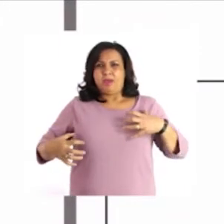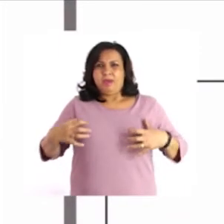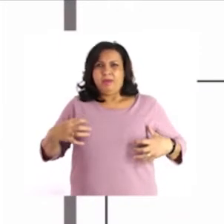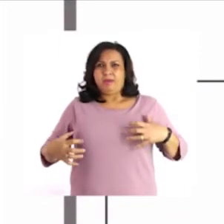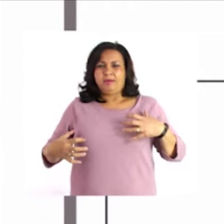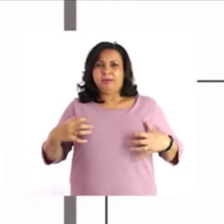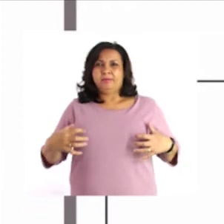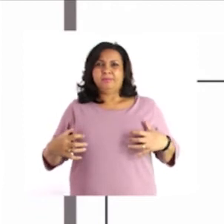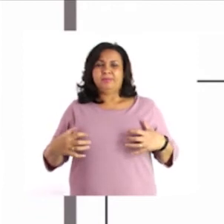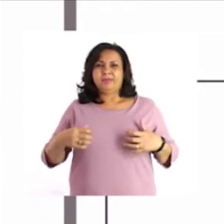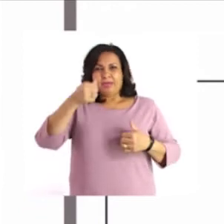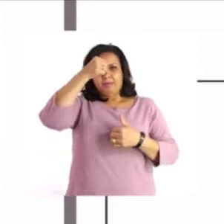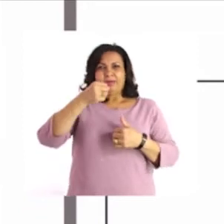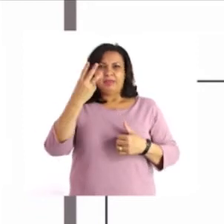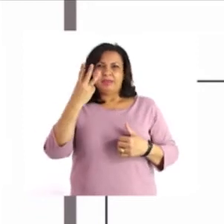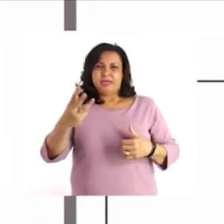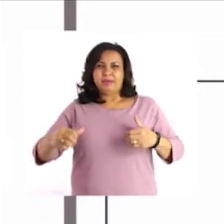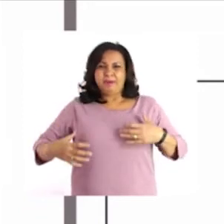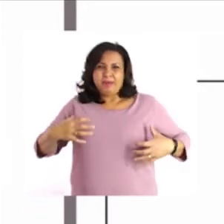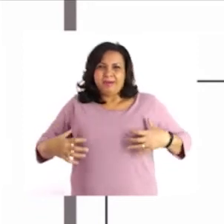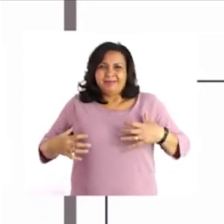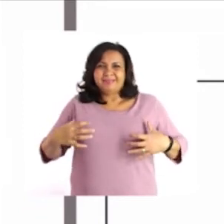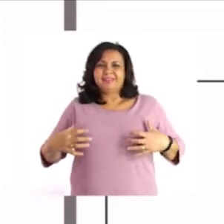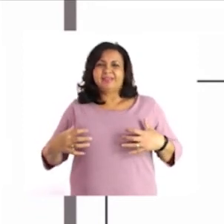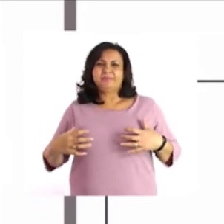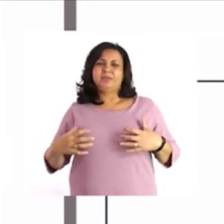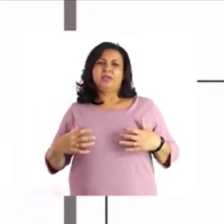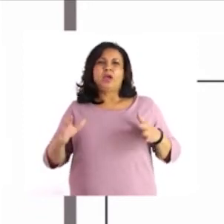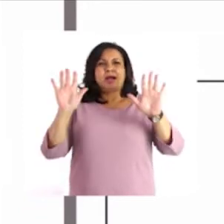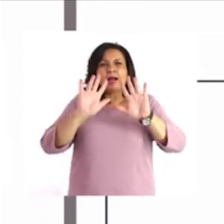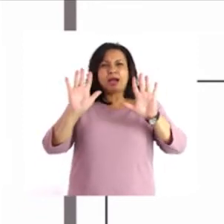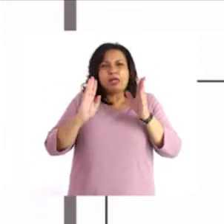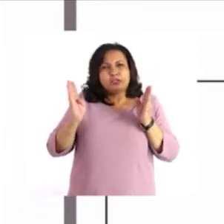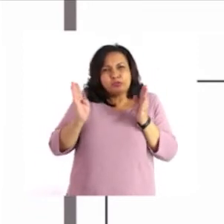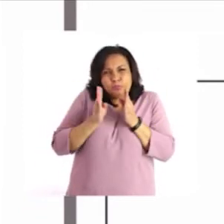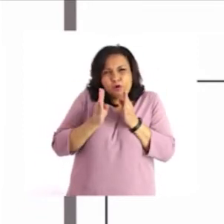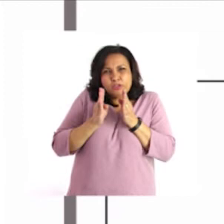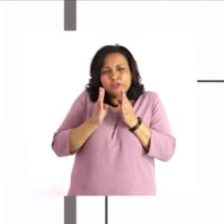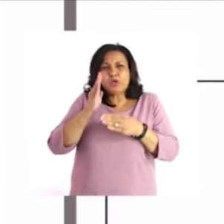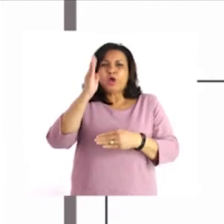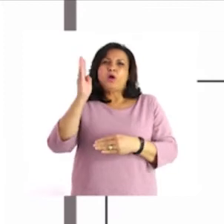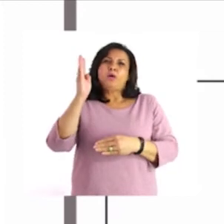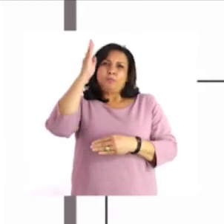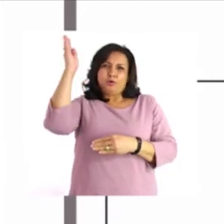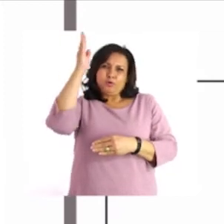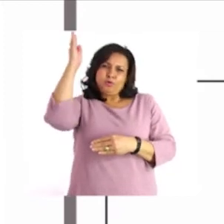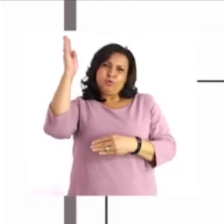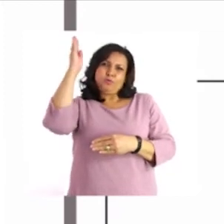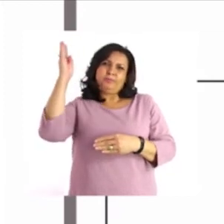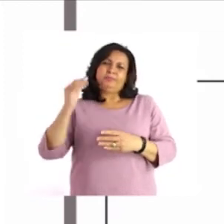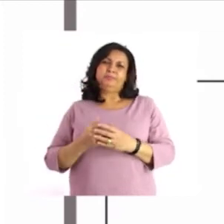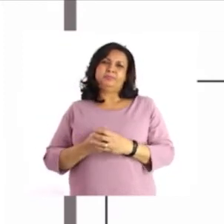Remember the 3 bears? But now I want you to color the smallest bear blue. Remember, the water